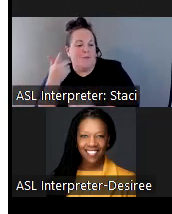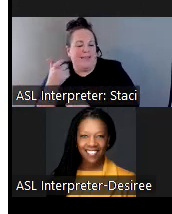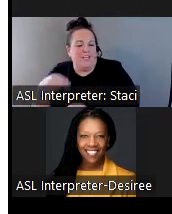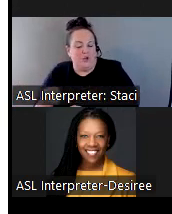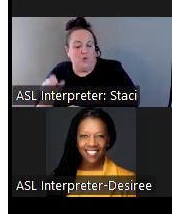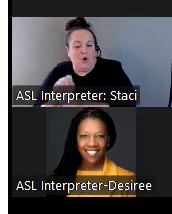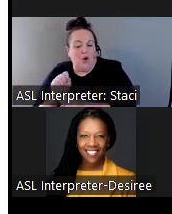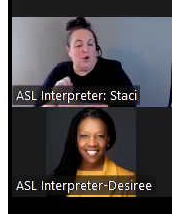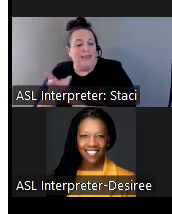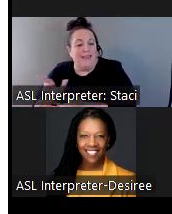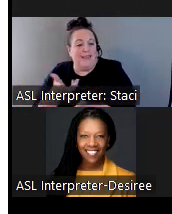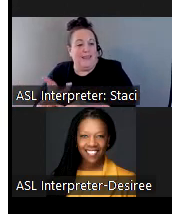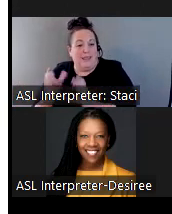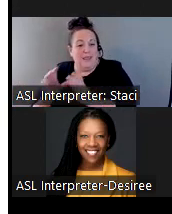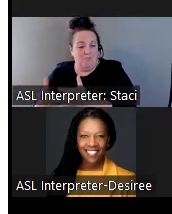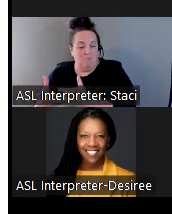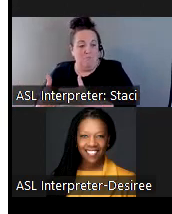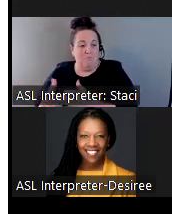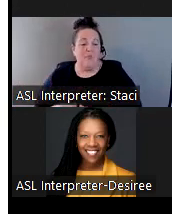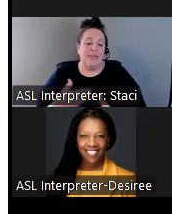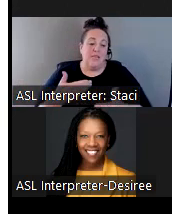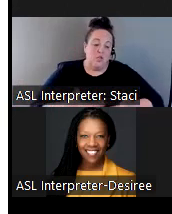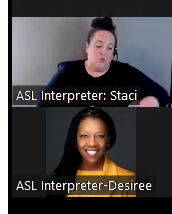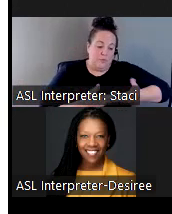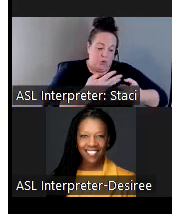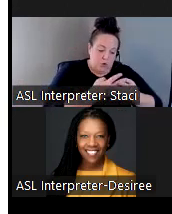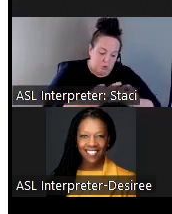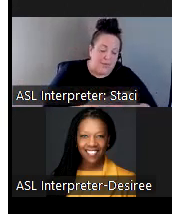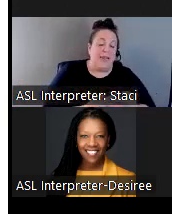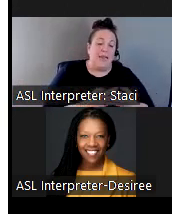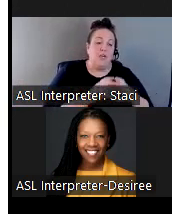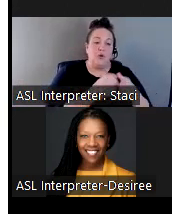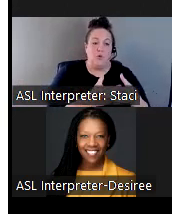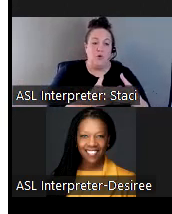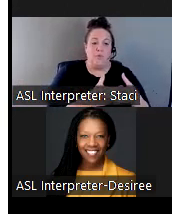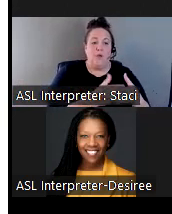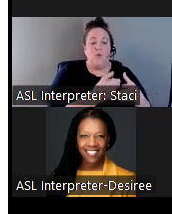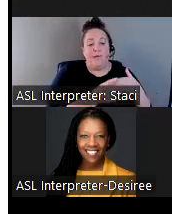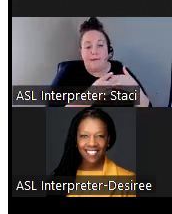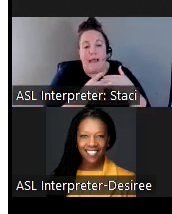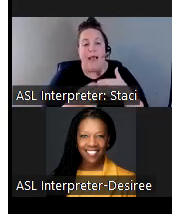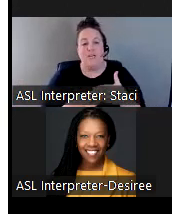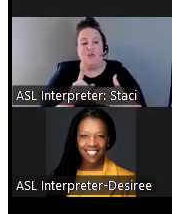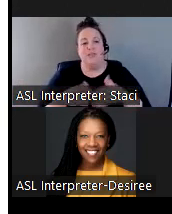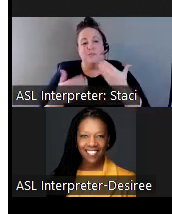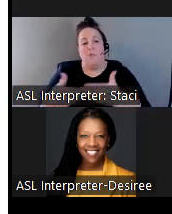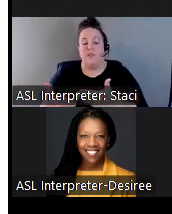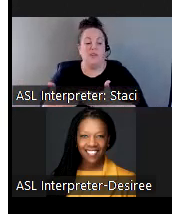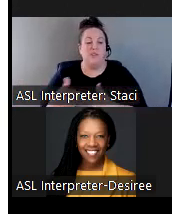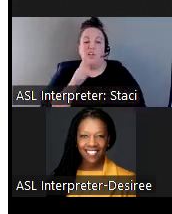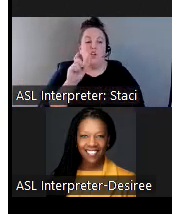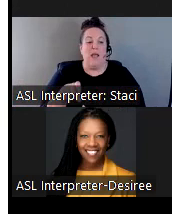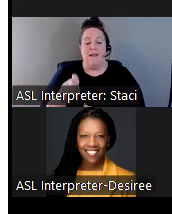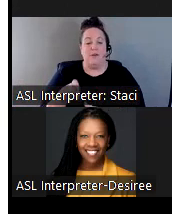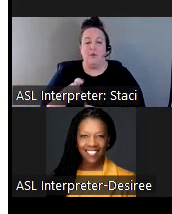population. The newborn hearing screening training curriculum will guide you through the process. You don't have to take it